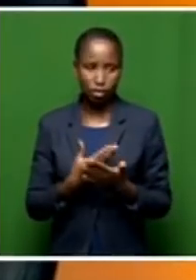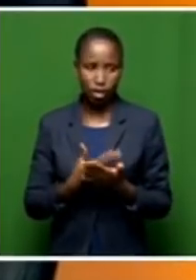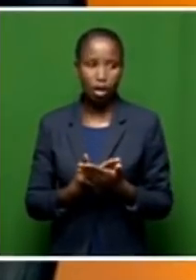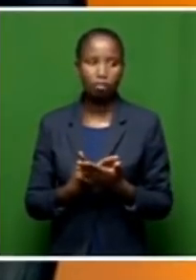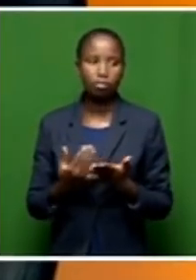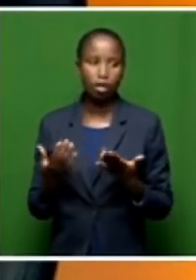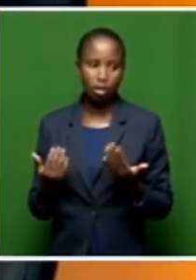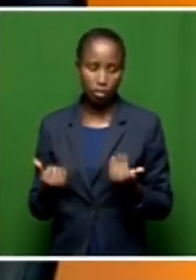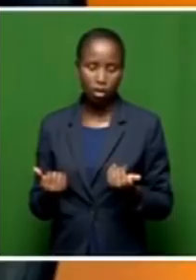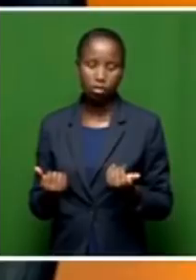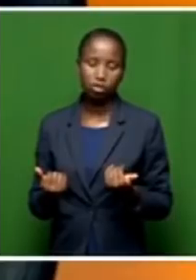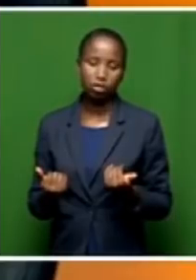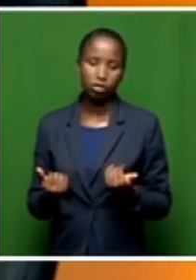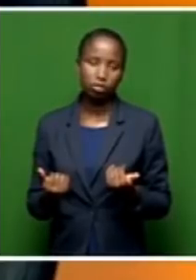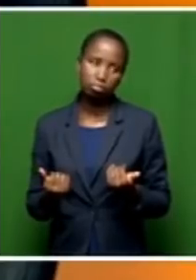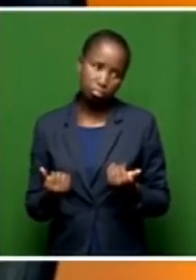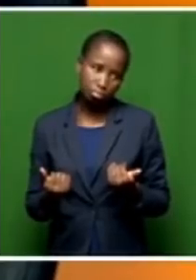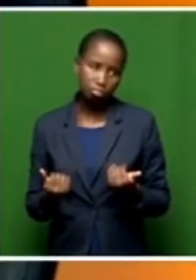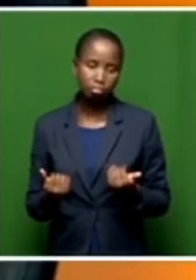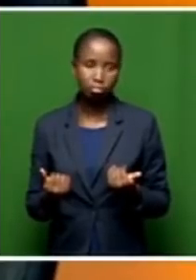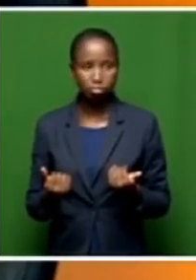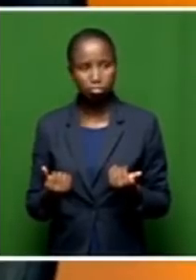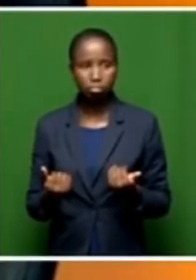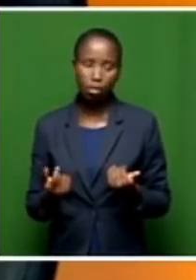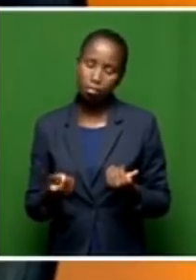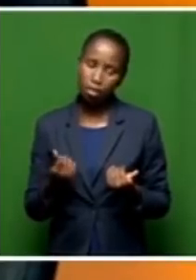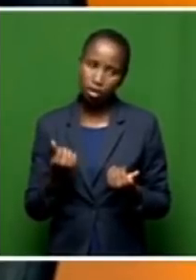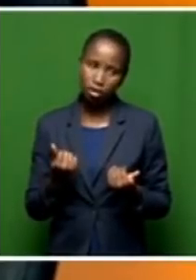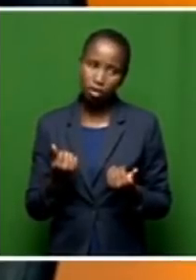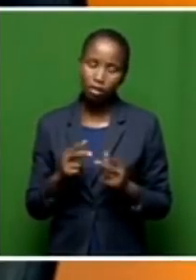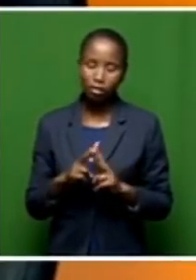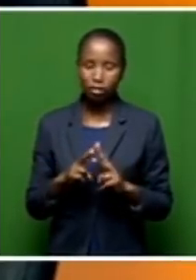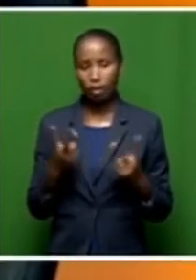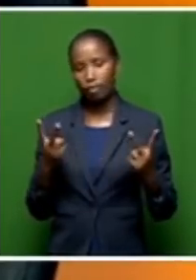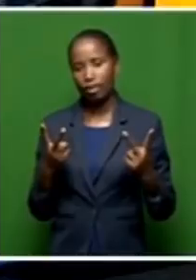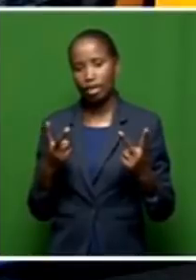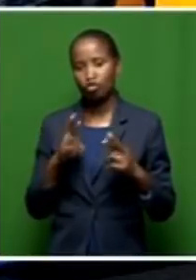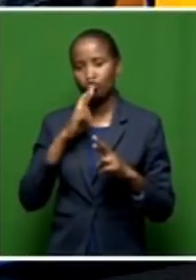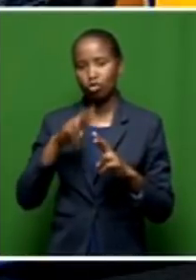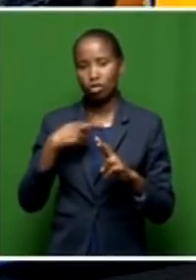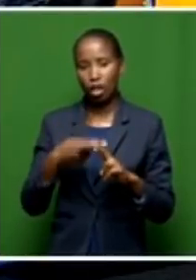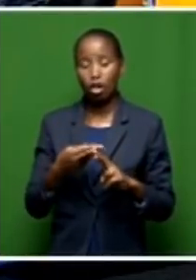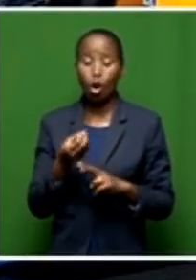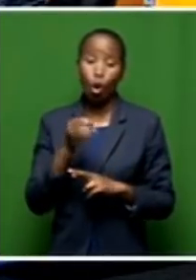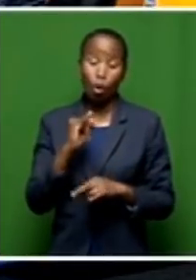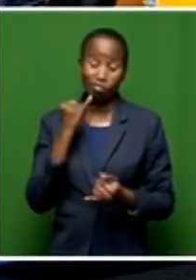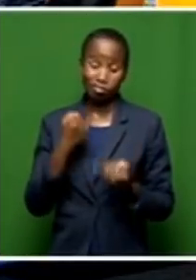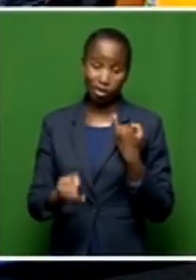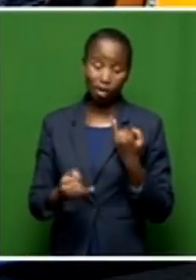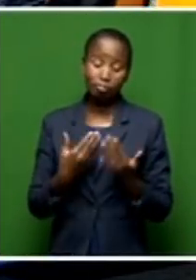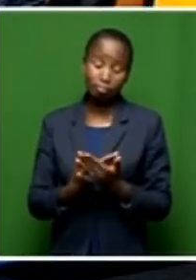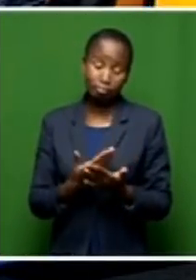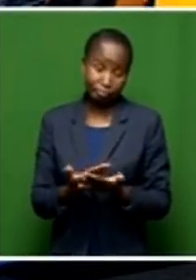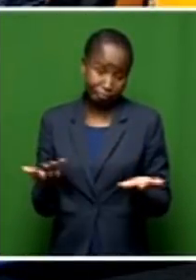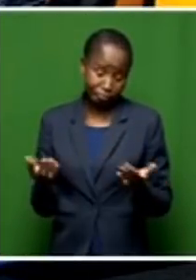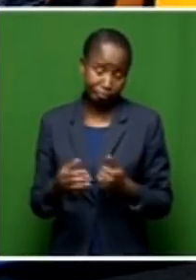a slightly different result, or a bigger error will happen. Okay. Just on